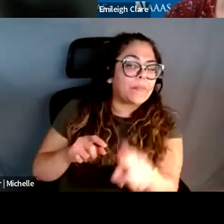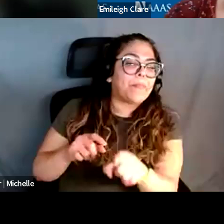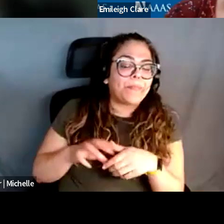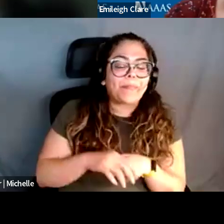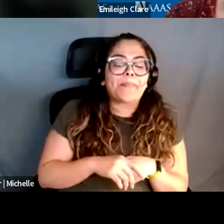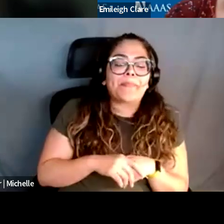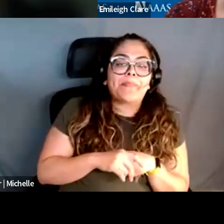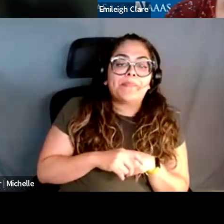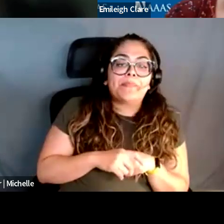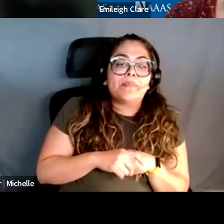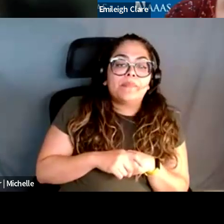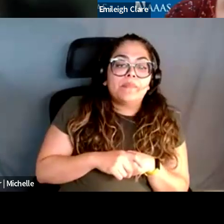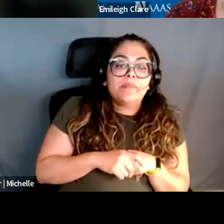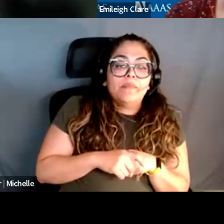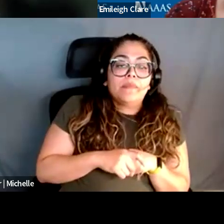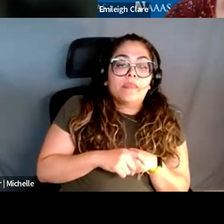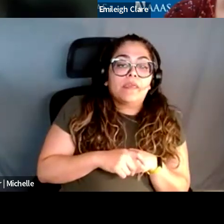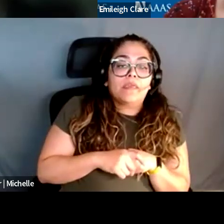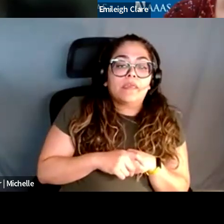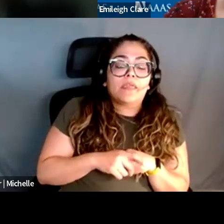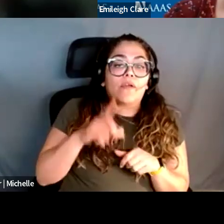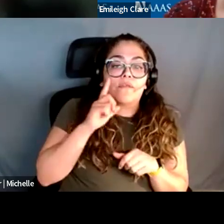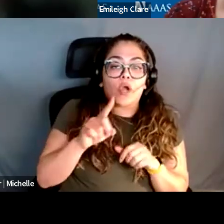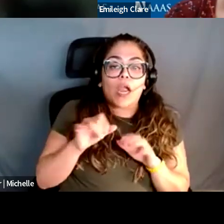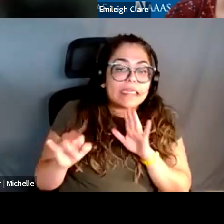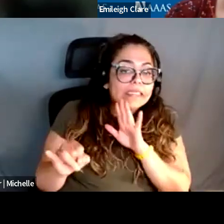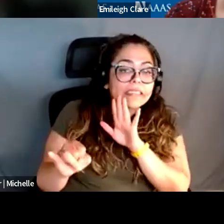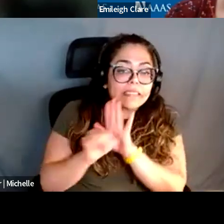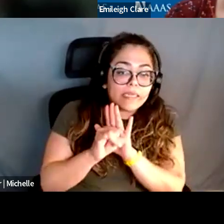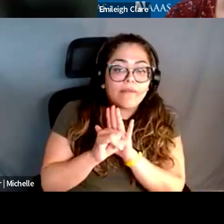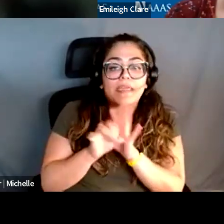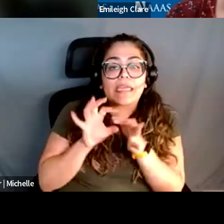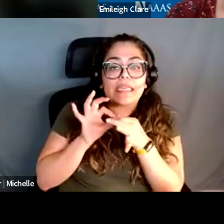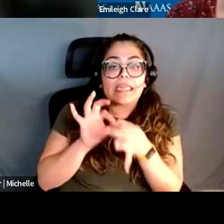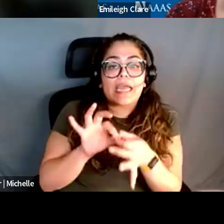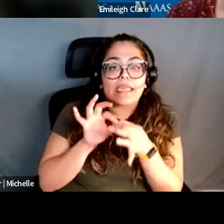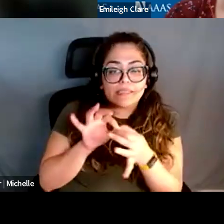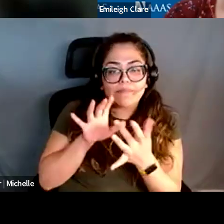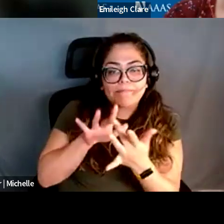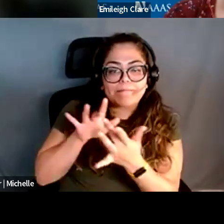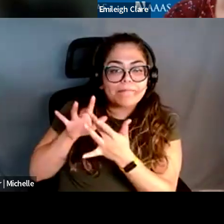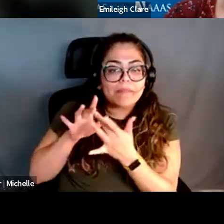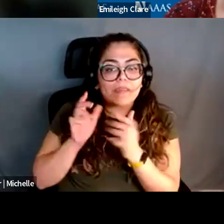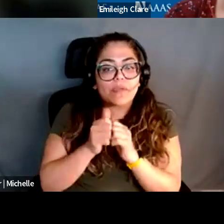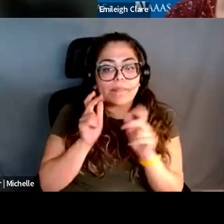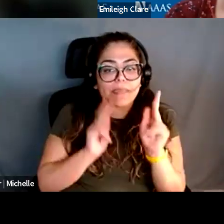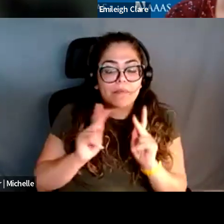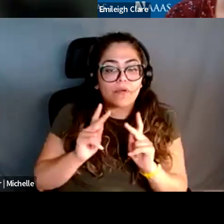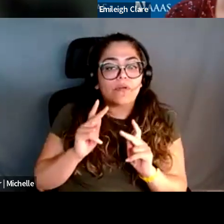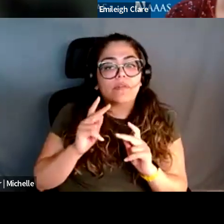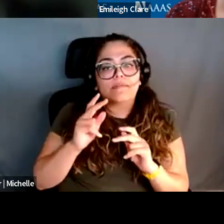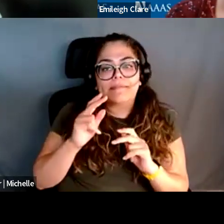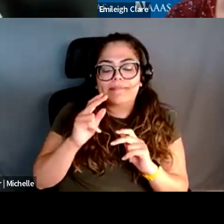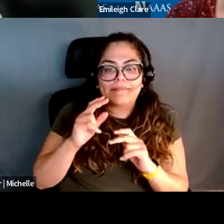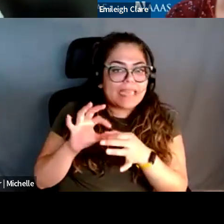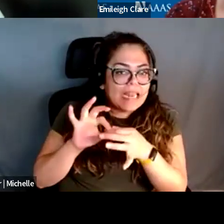which is the venue for identifying and connecting with people to help build out your network and find those mentors.